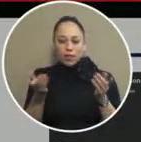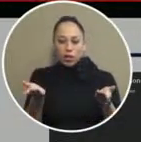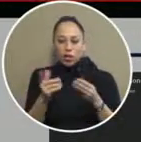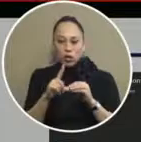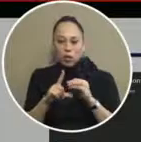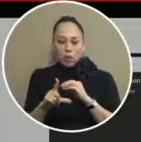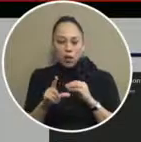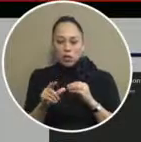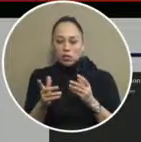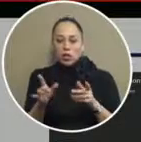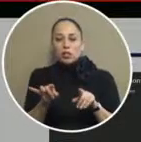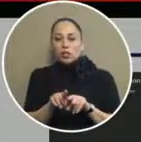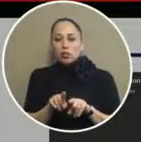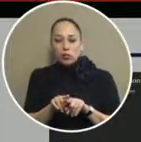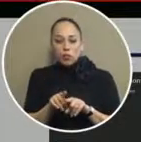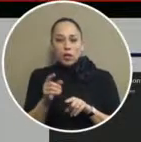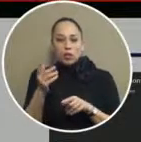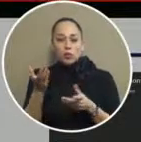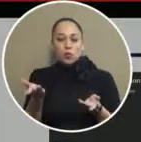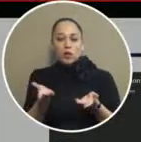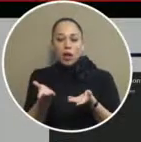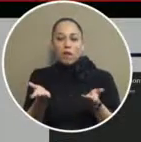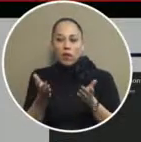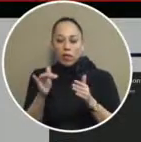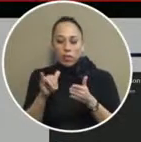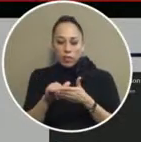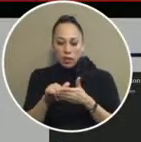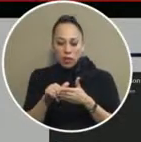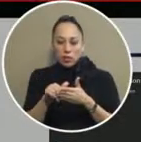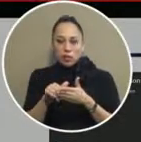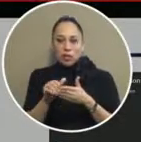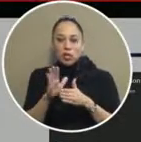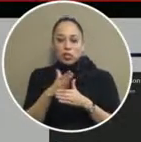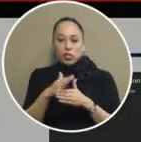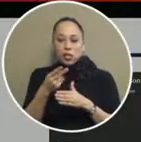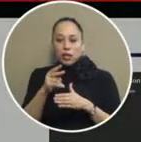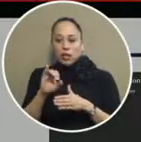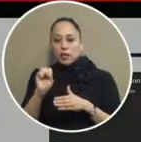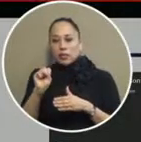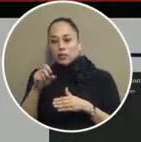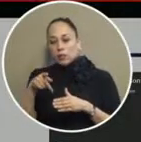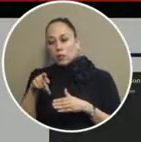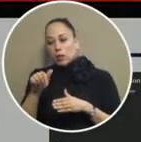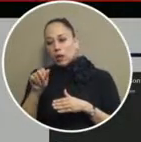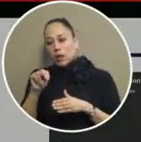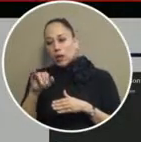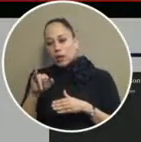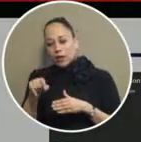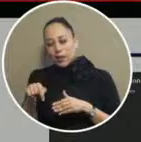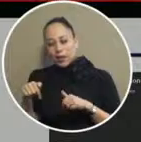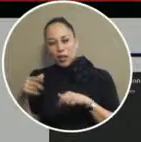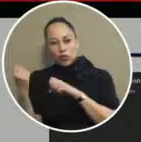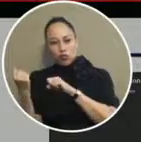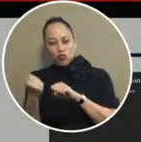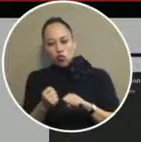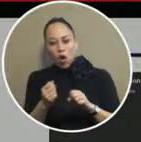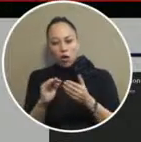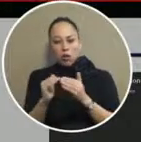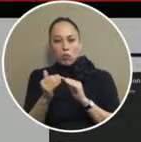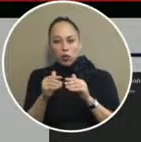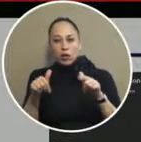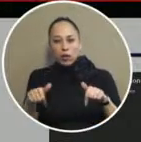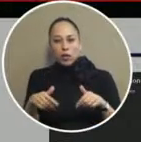different, but also because we have a disproportionate share of Hispanic, and we're predominantly a Hispanic community.